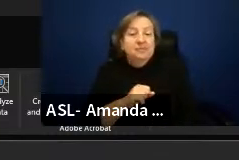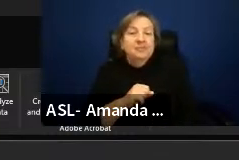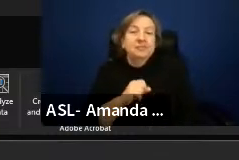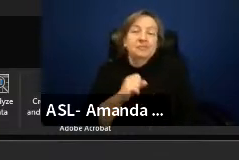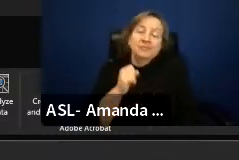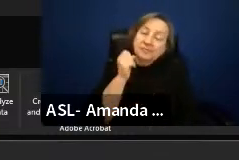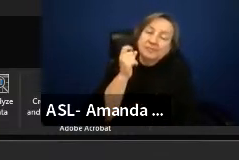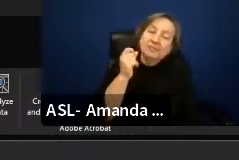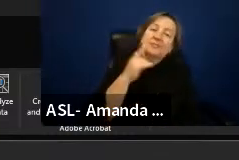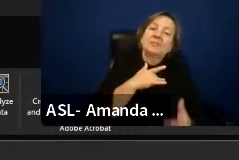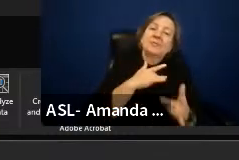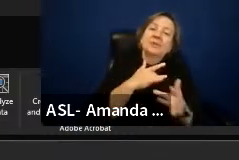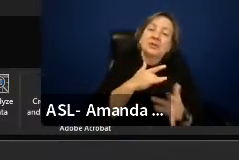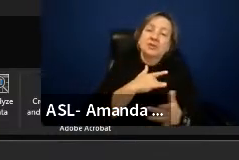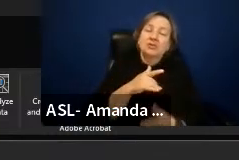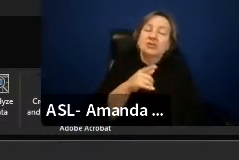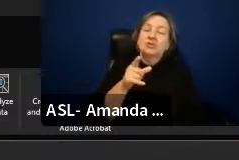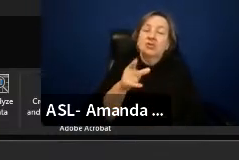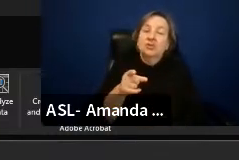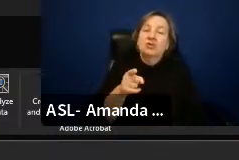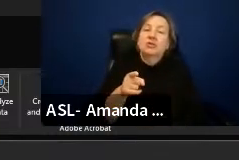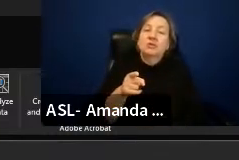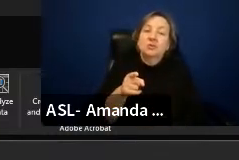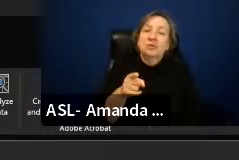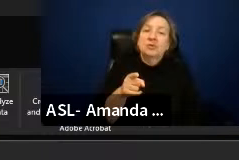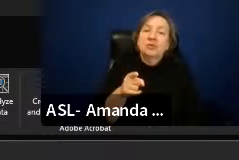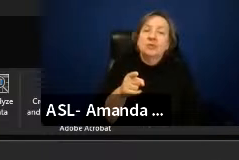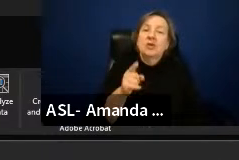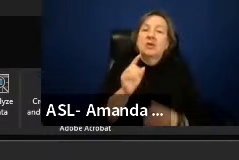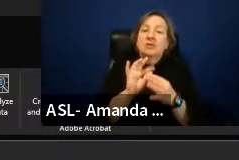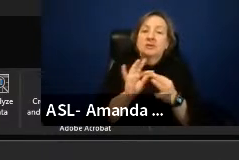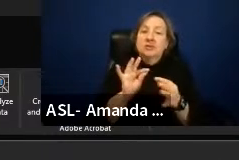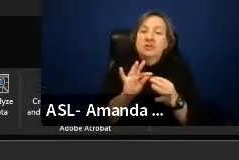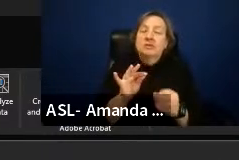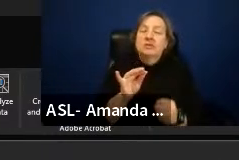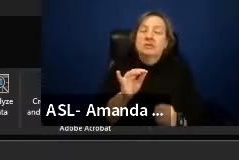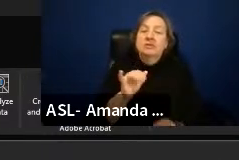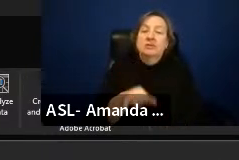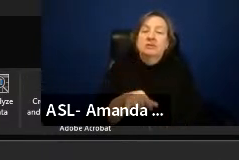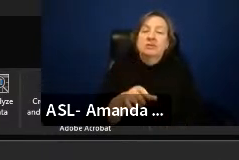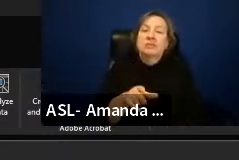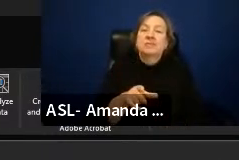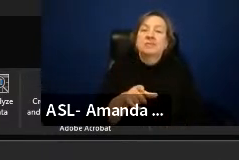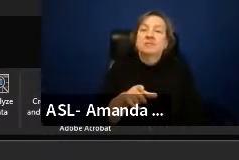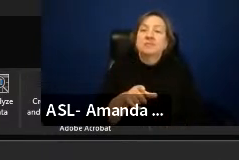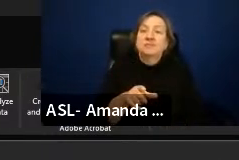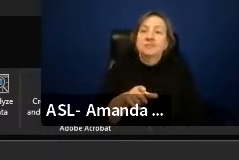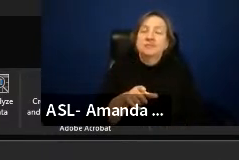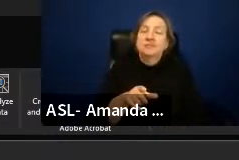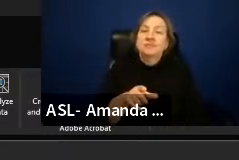Understanding the concern that you're citing there.